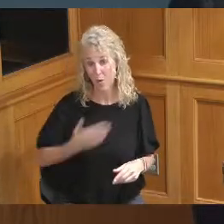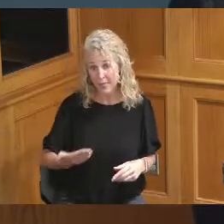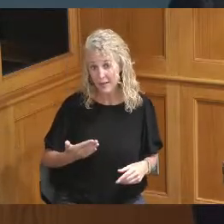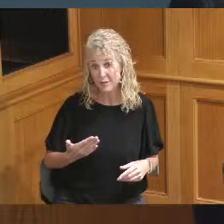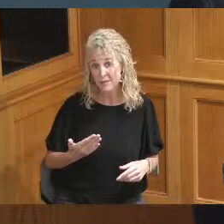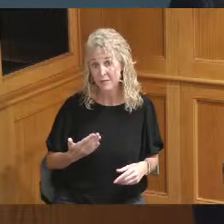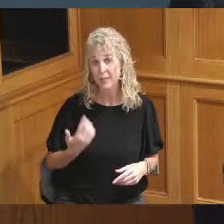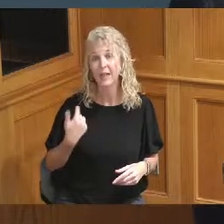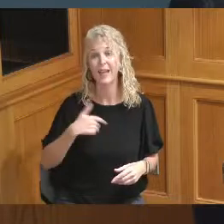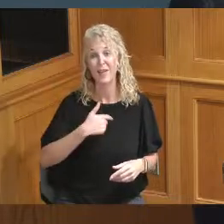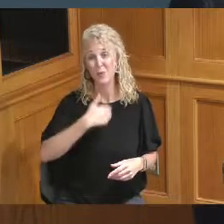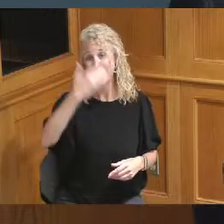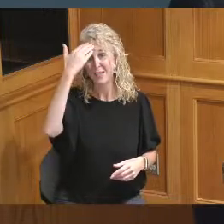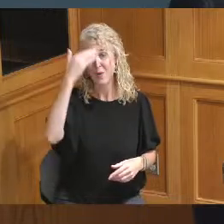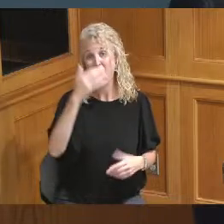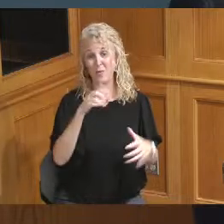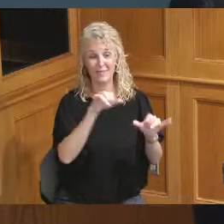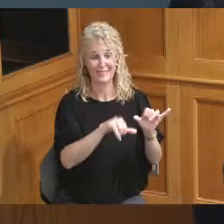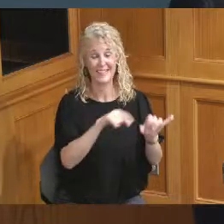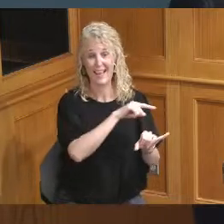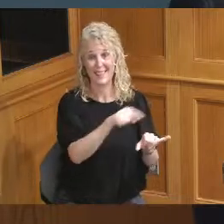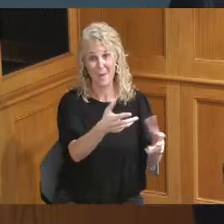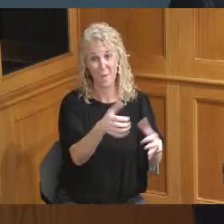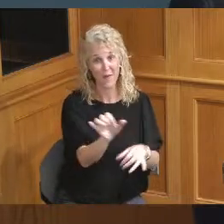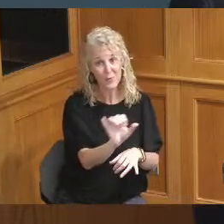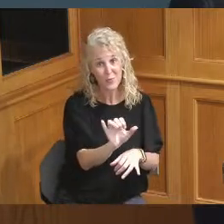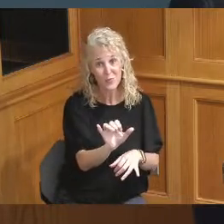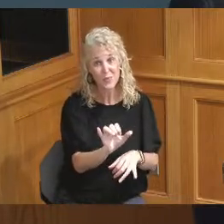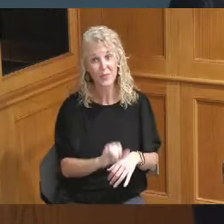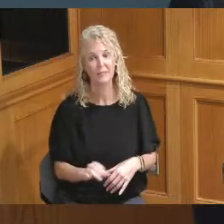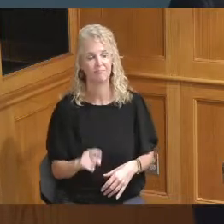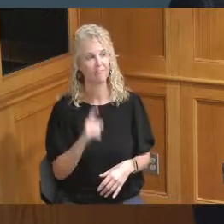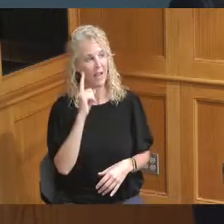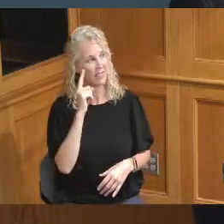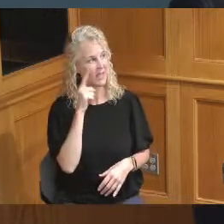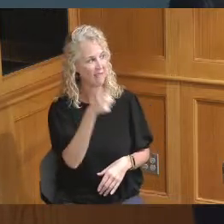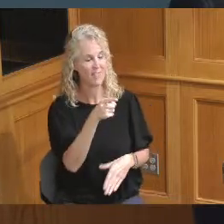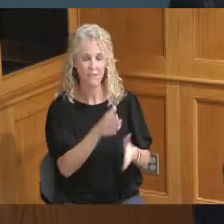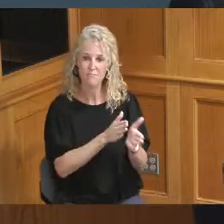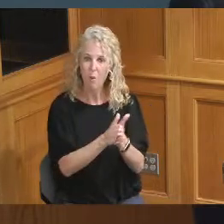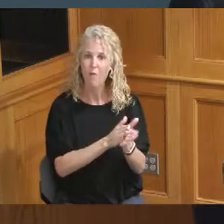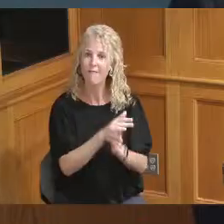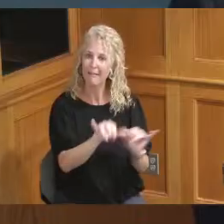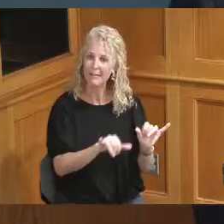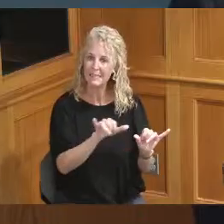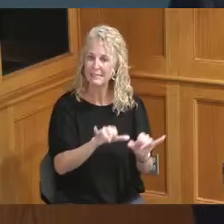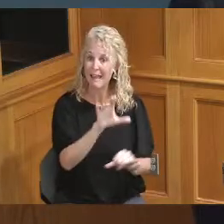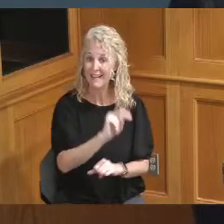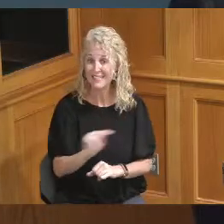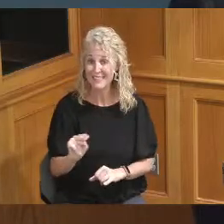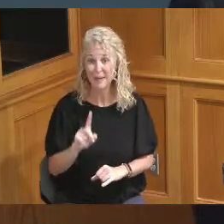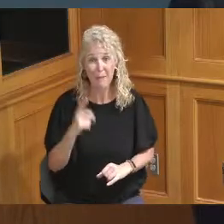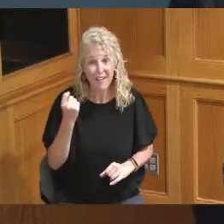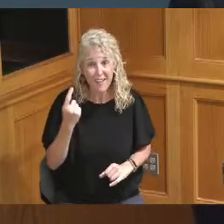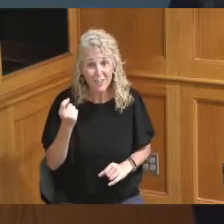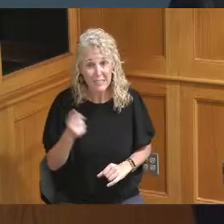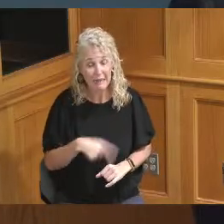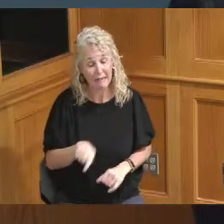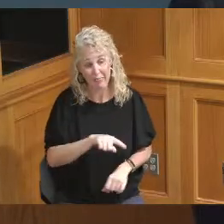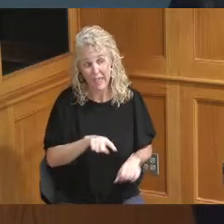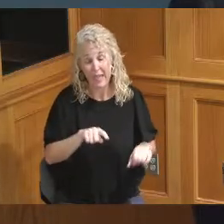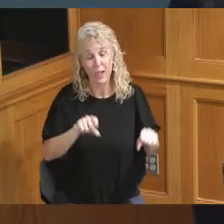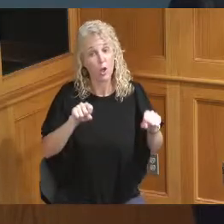the Bengals want to stay in Cincinnati. And so I think that was their motivation primarily. But they could have extended the current